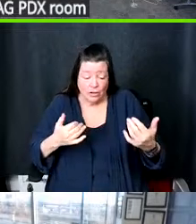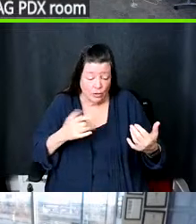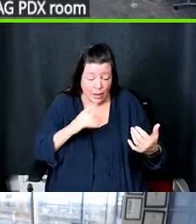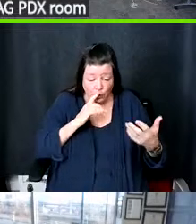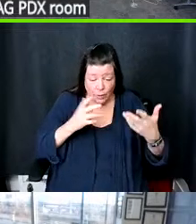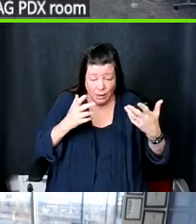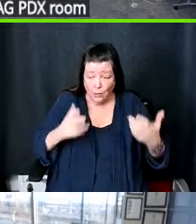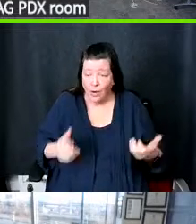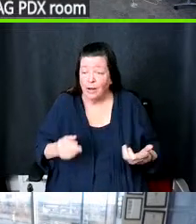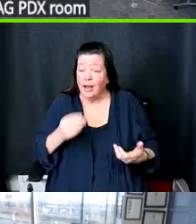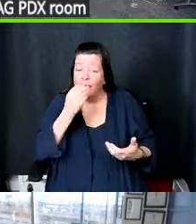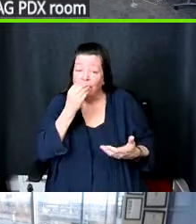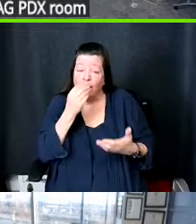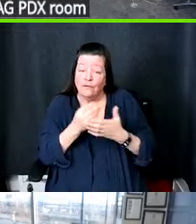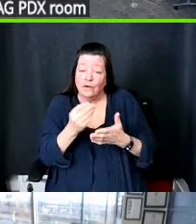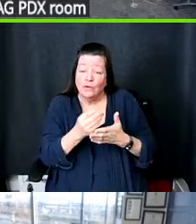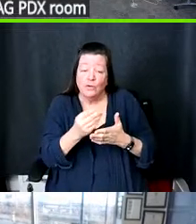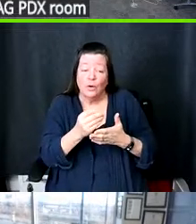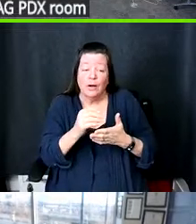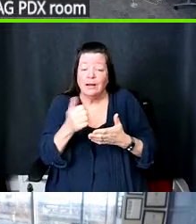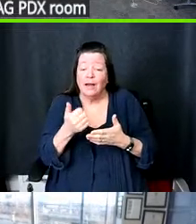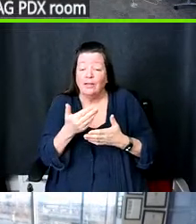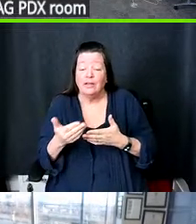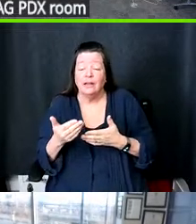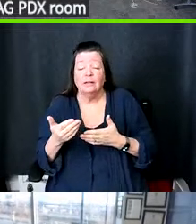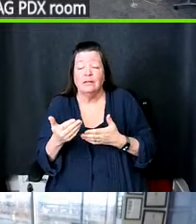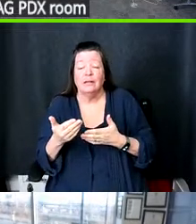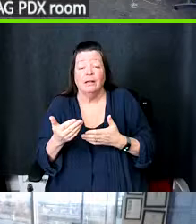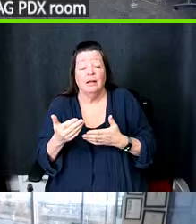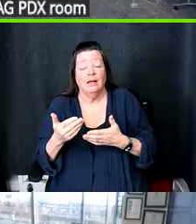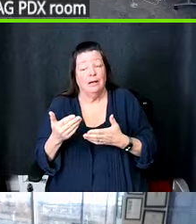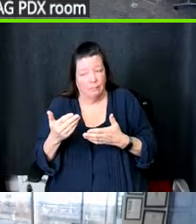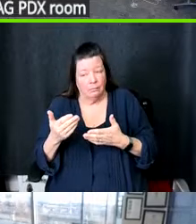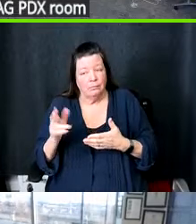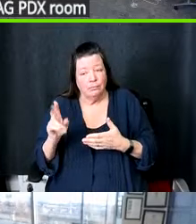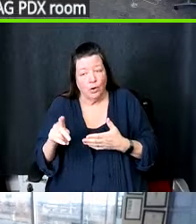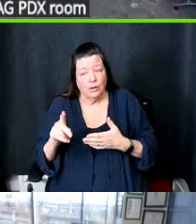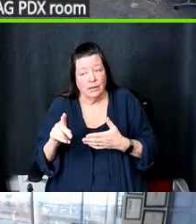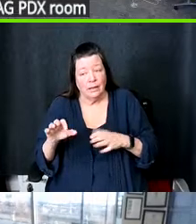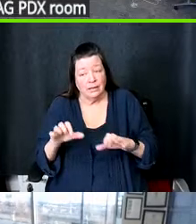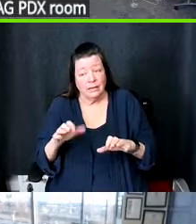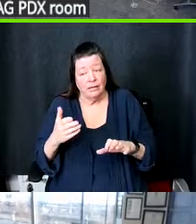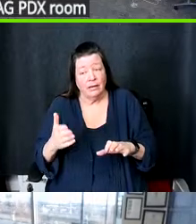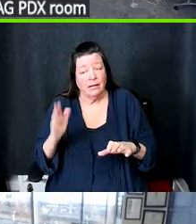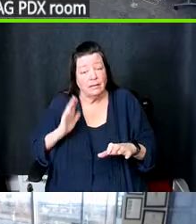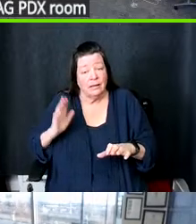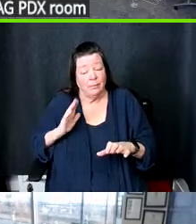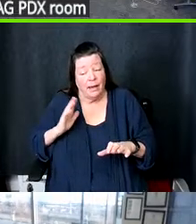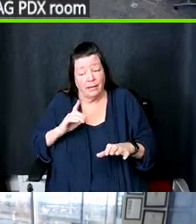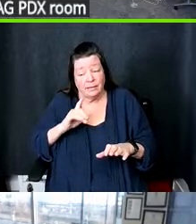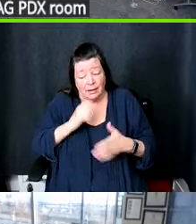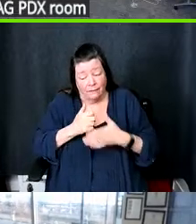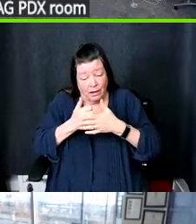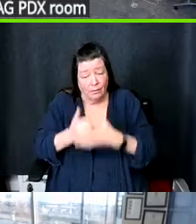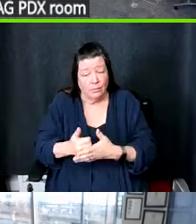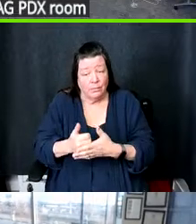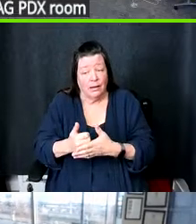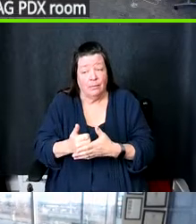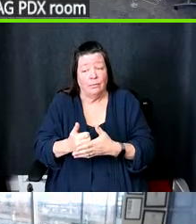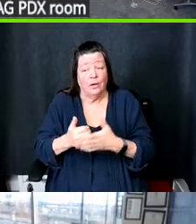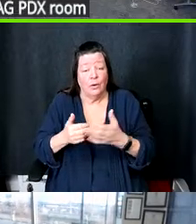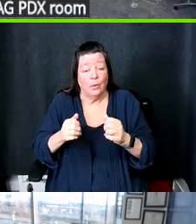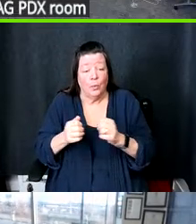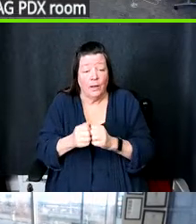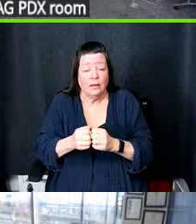have all these other amenities, there's things that Portland has done in the past to facilitate that through the open market. So I'm